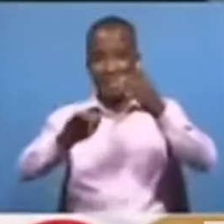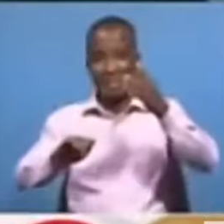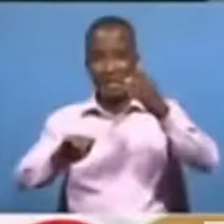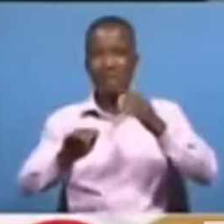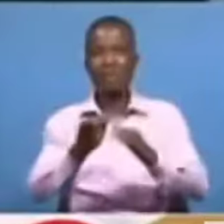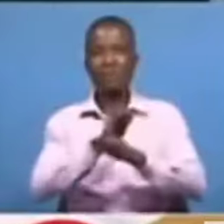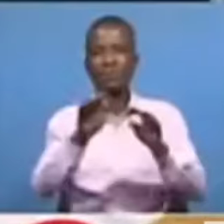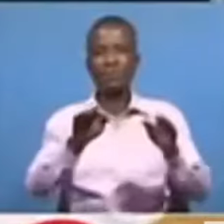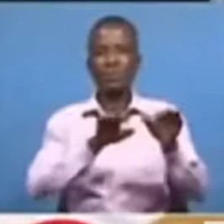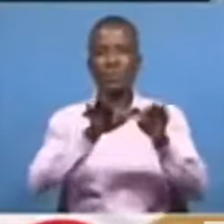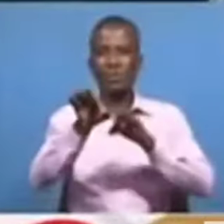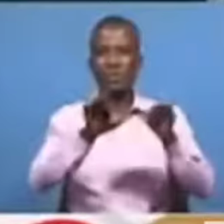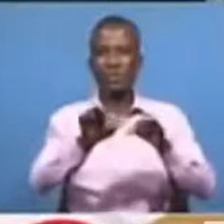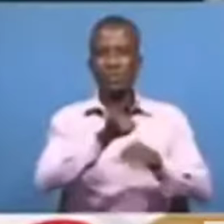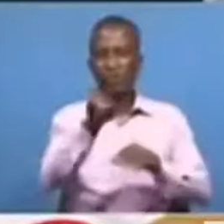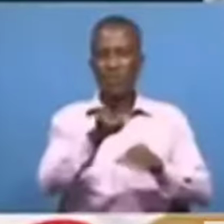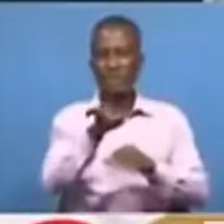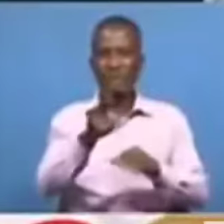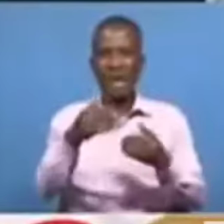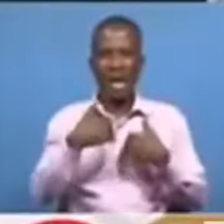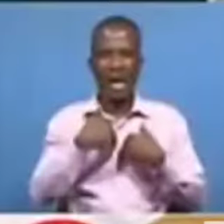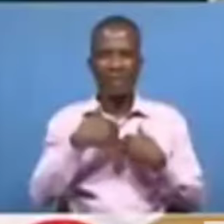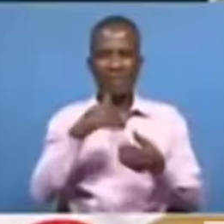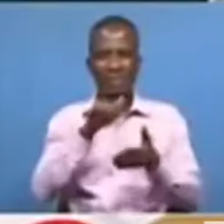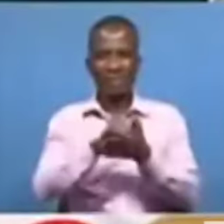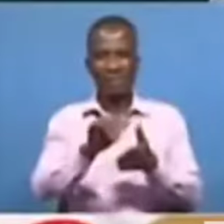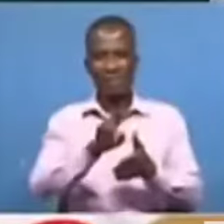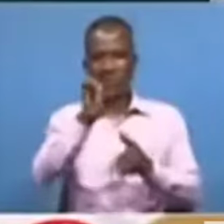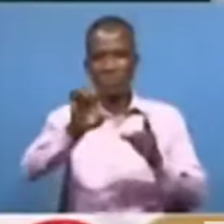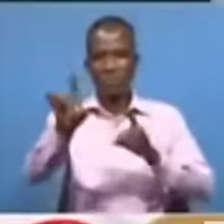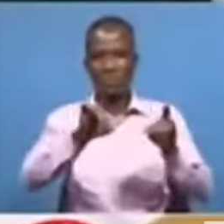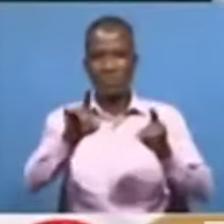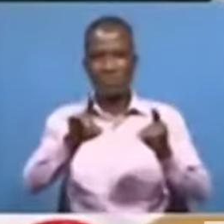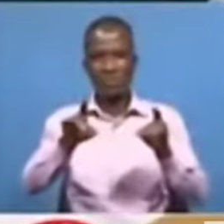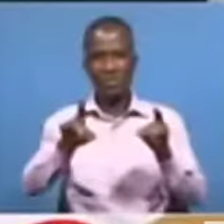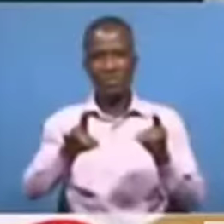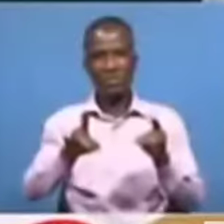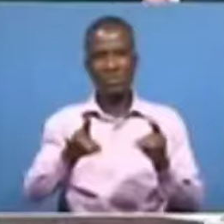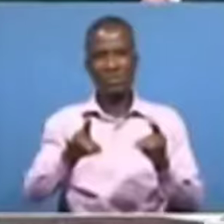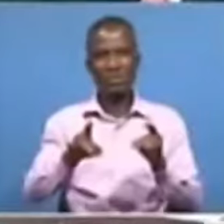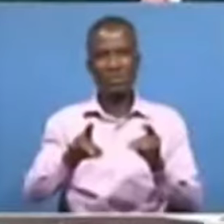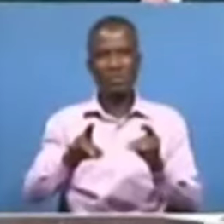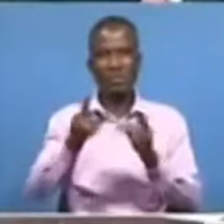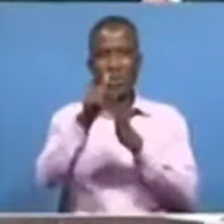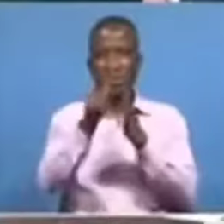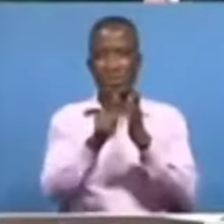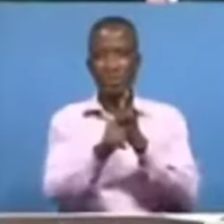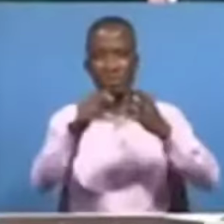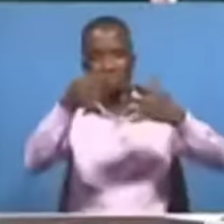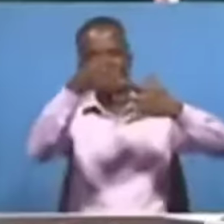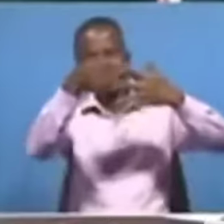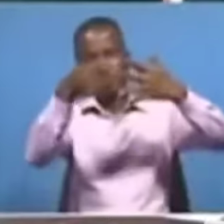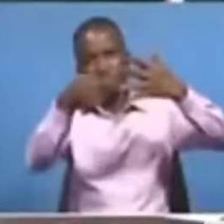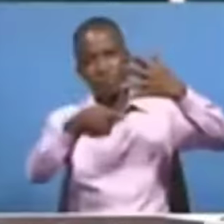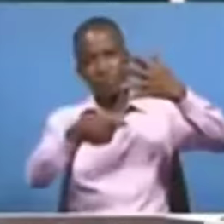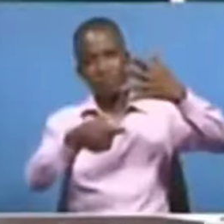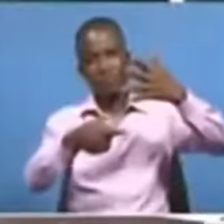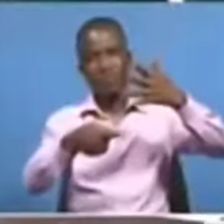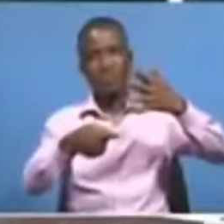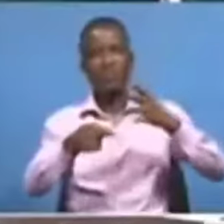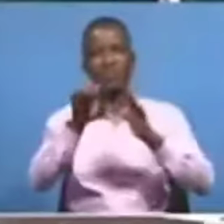not be interpreted or construed as having precedence over Section 26, because in the hierarchy of laws,